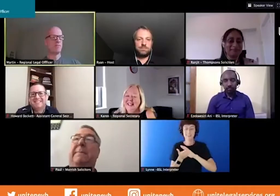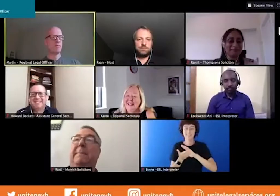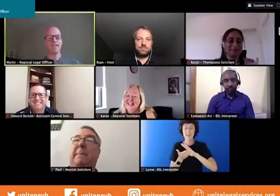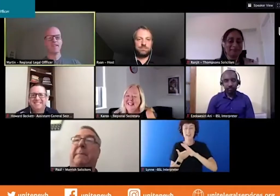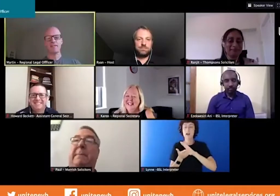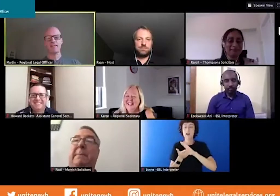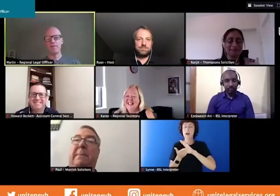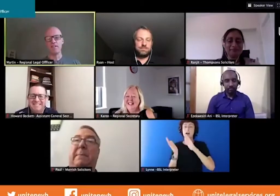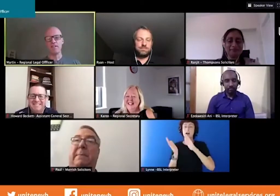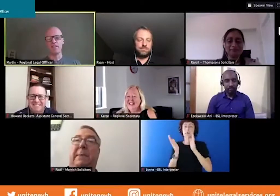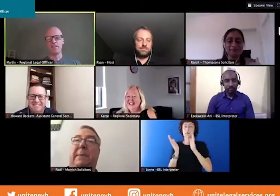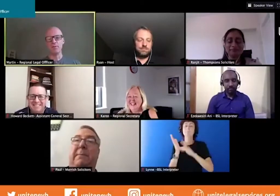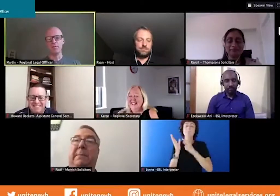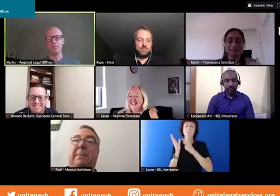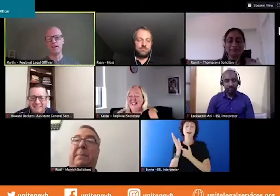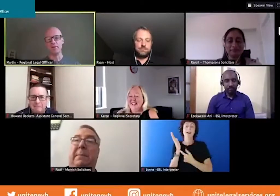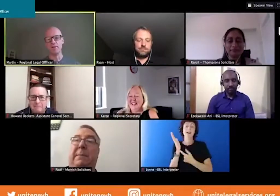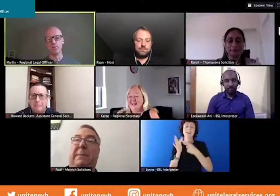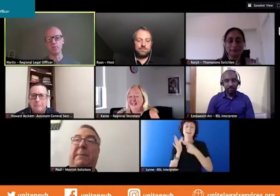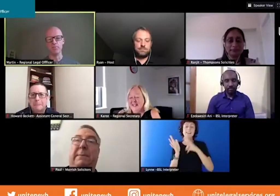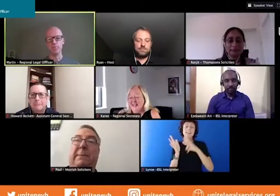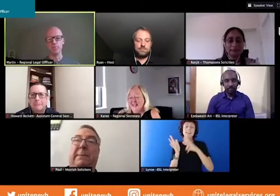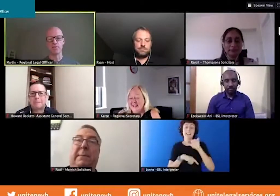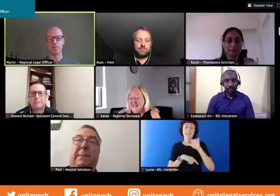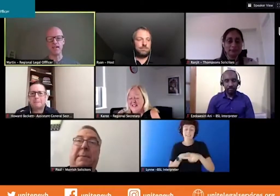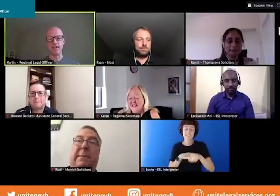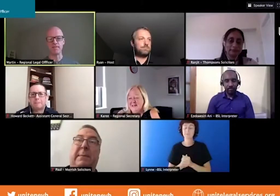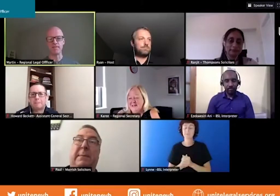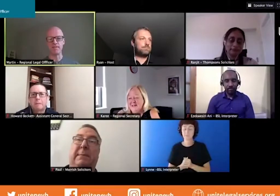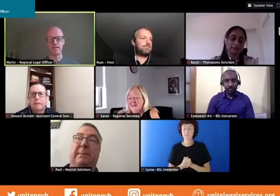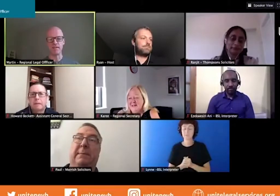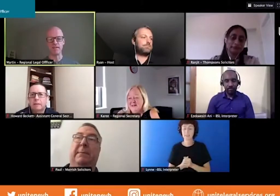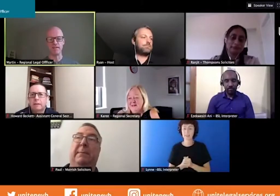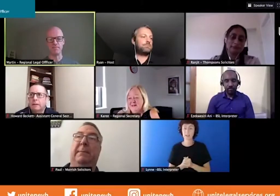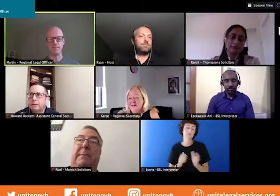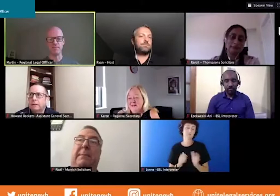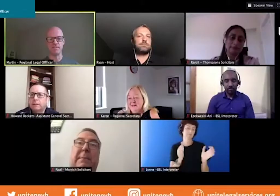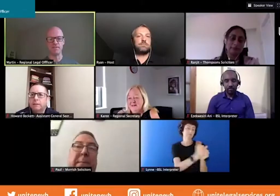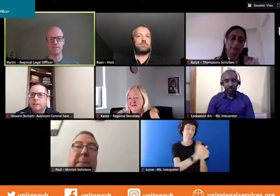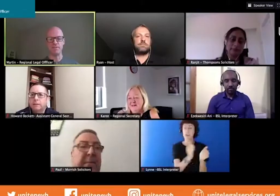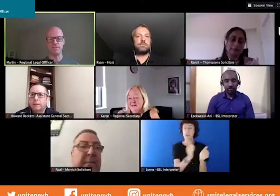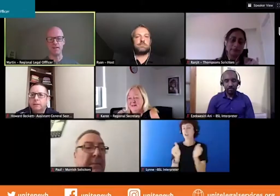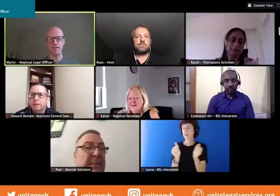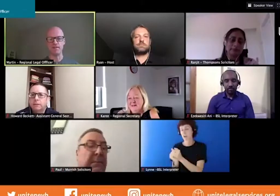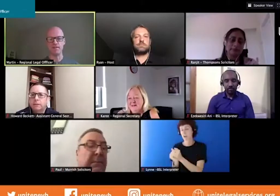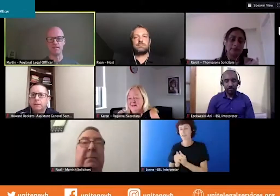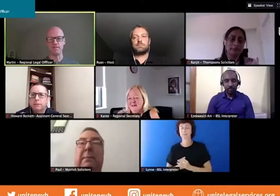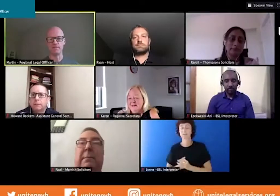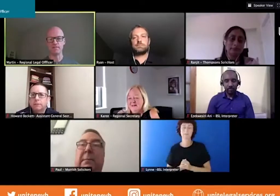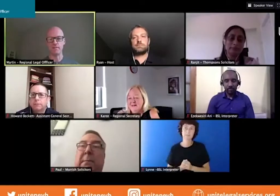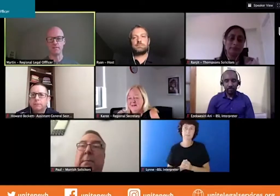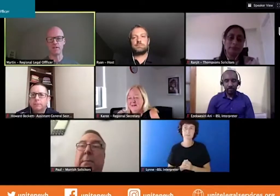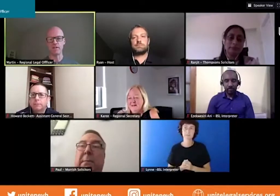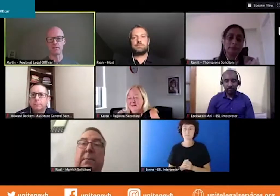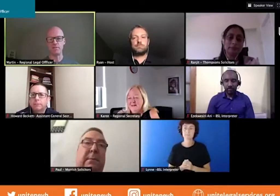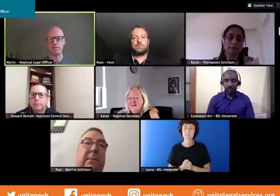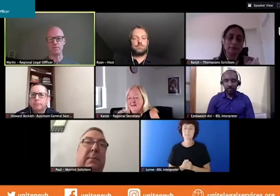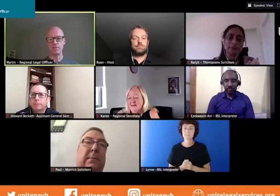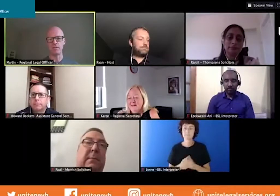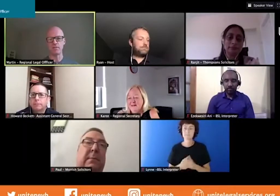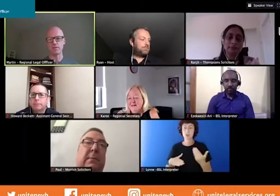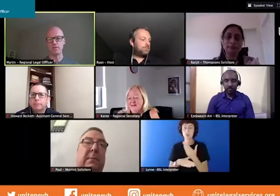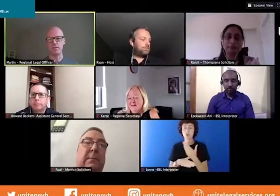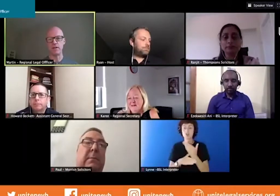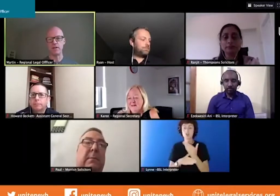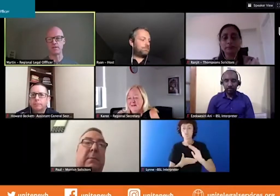echo what Ranjit and Paul have both said. I think the fact that the job retention scheme has been closed to new entrants, as it